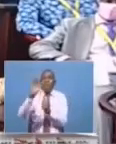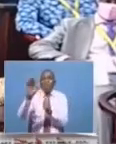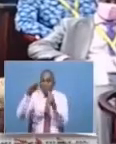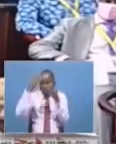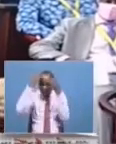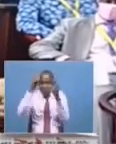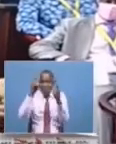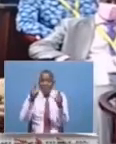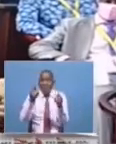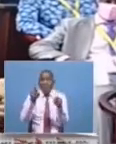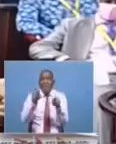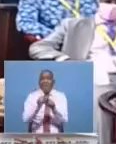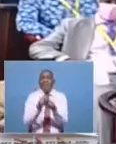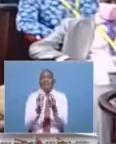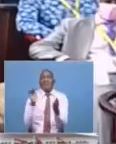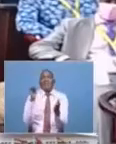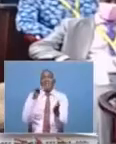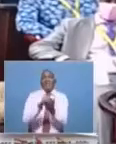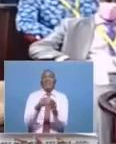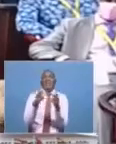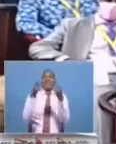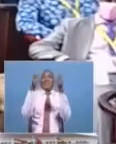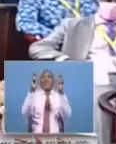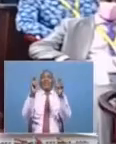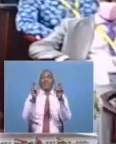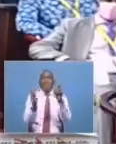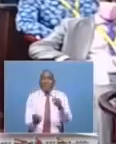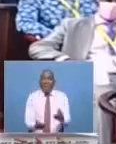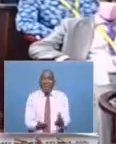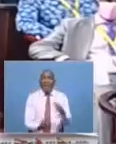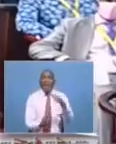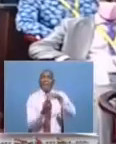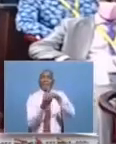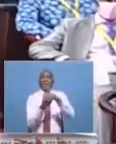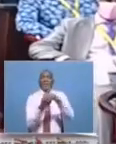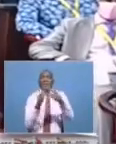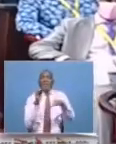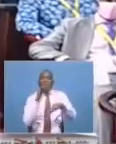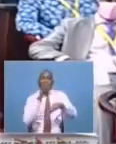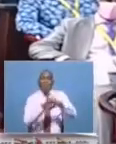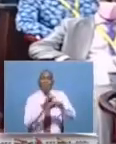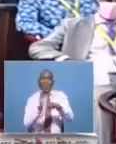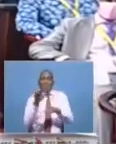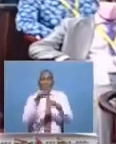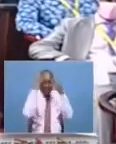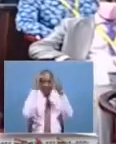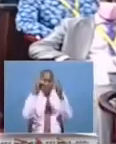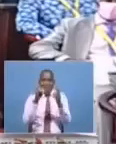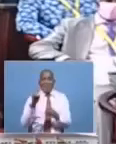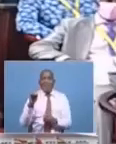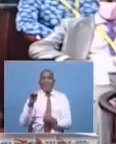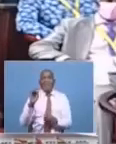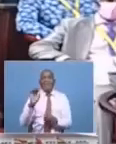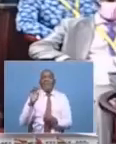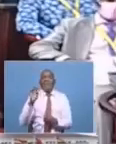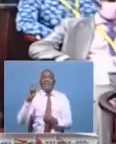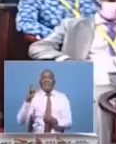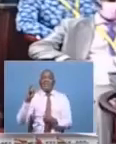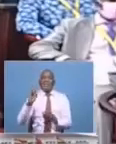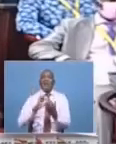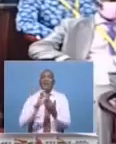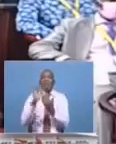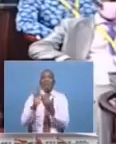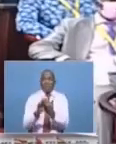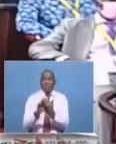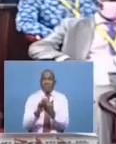as against the matters that arise in the context of your ruling of the 16th February. It's important to make that